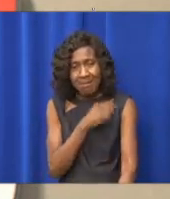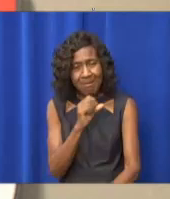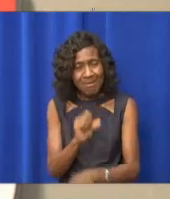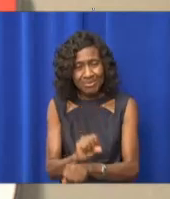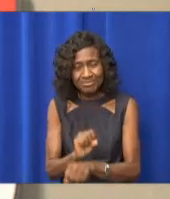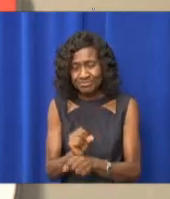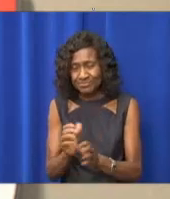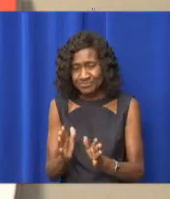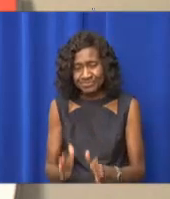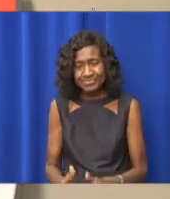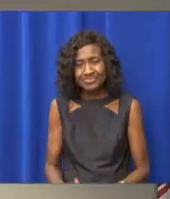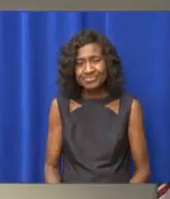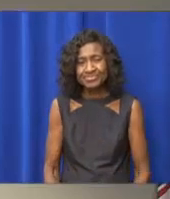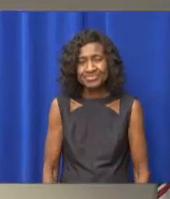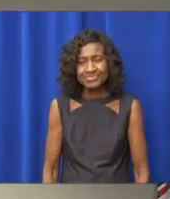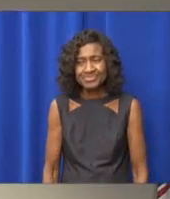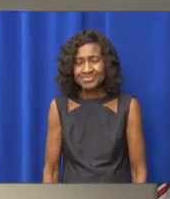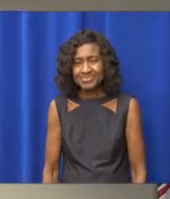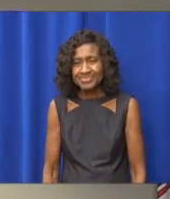Excellency. Minister.